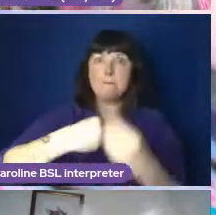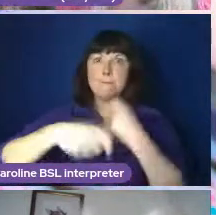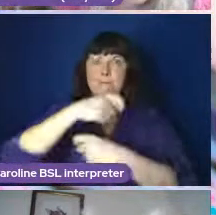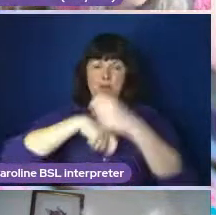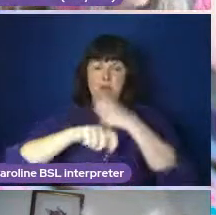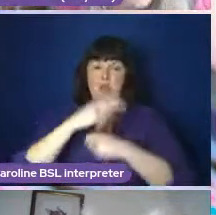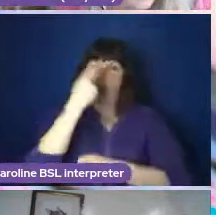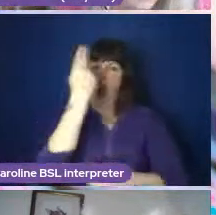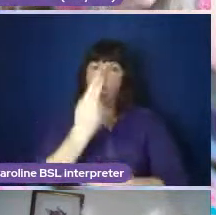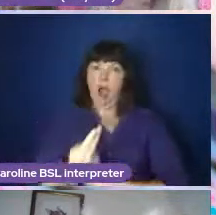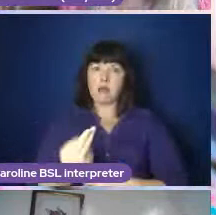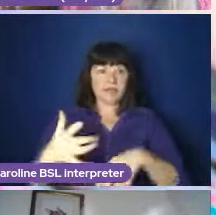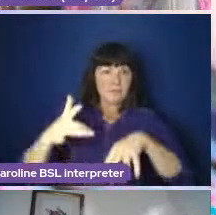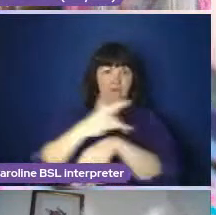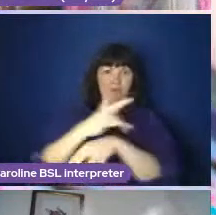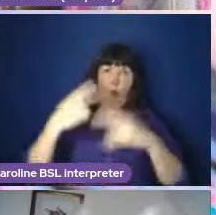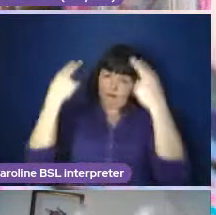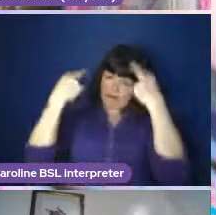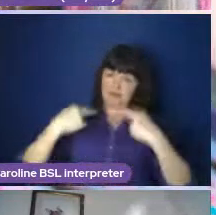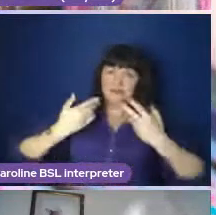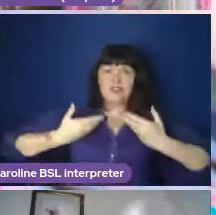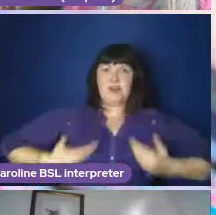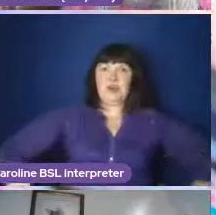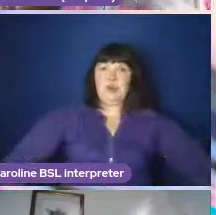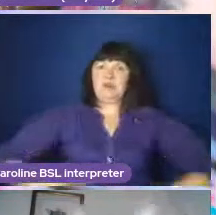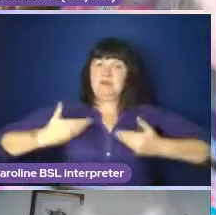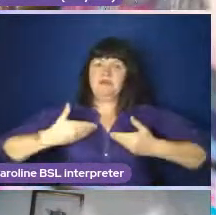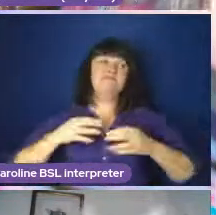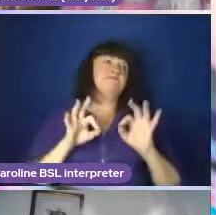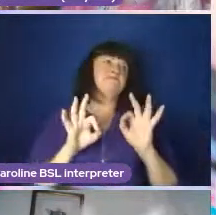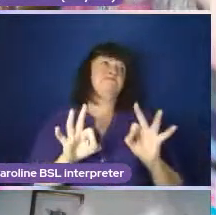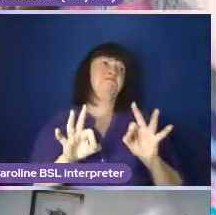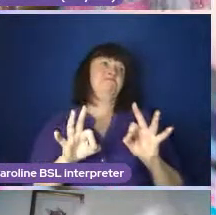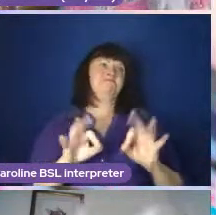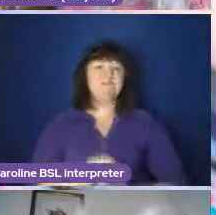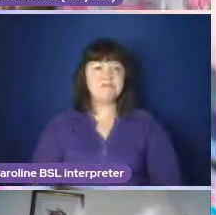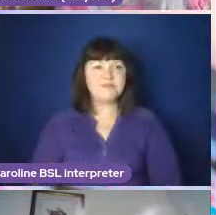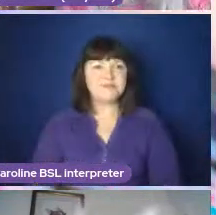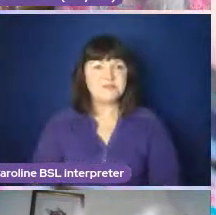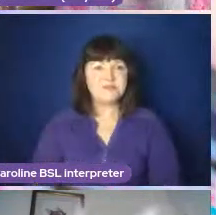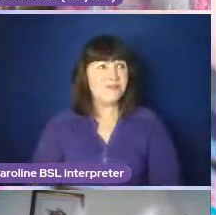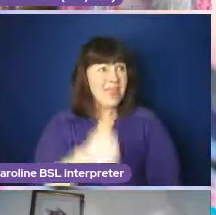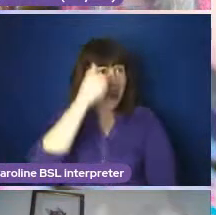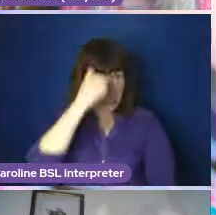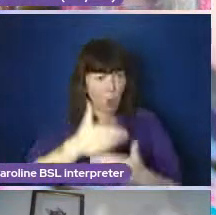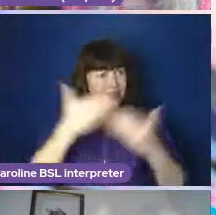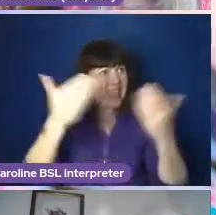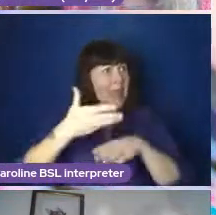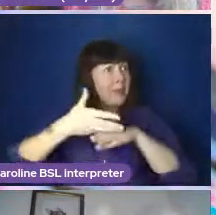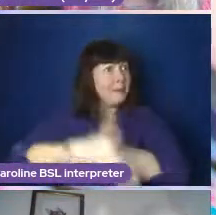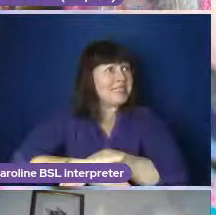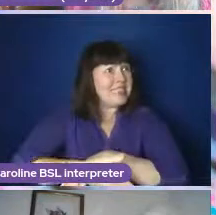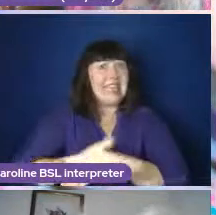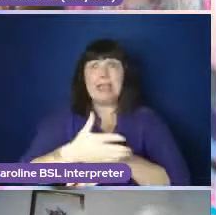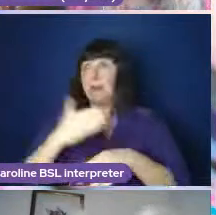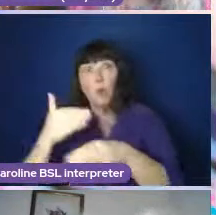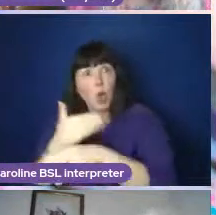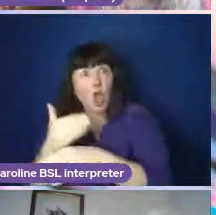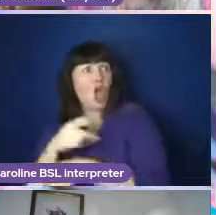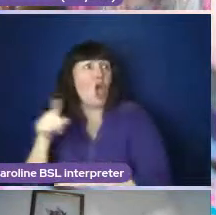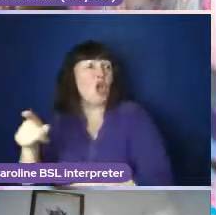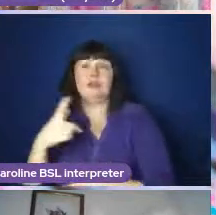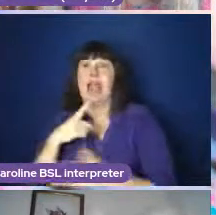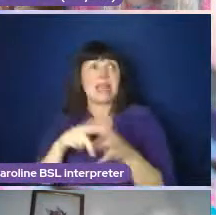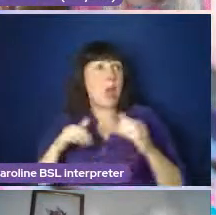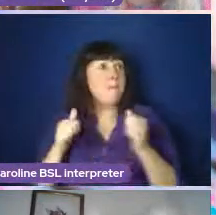in and of yourself, which is brilliant. And I know you've had like a really busy day as well. Like, you've been at work and like you've had appointments